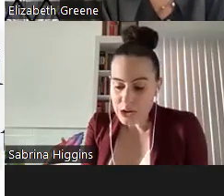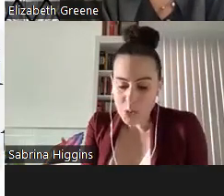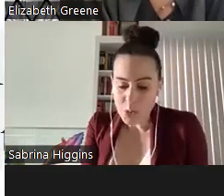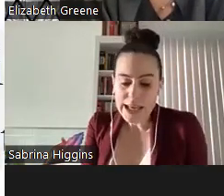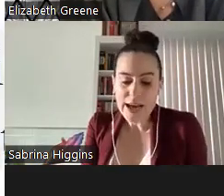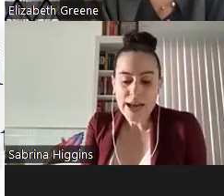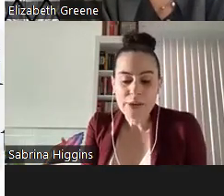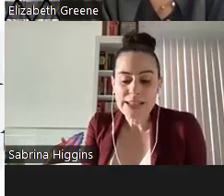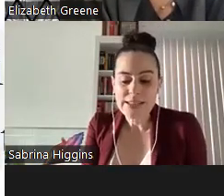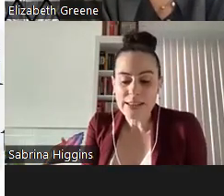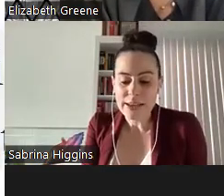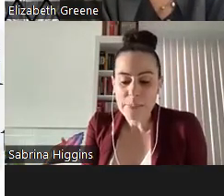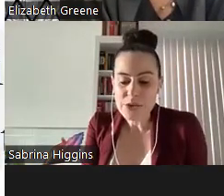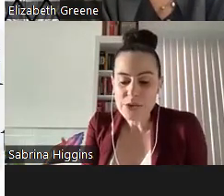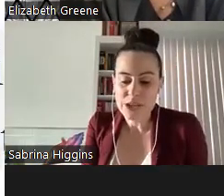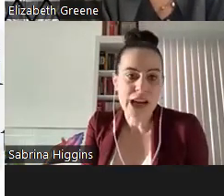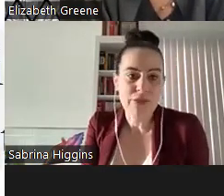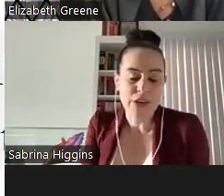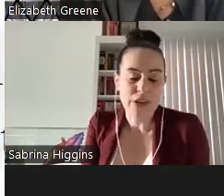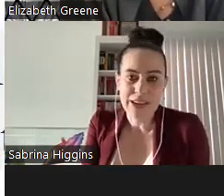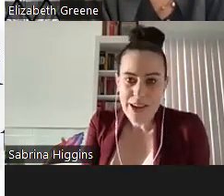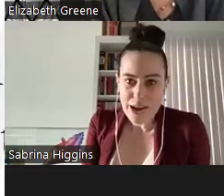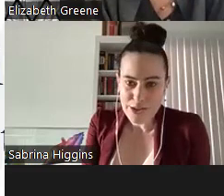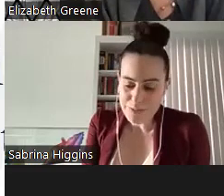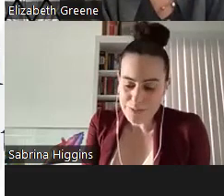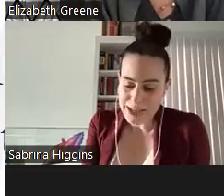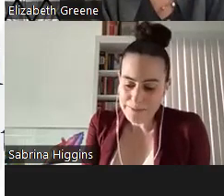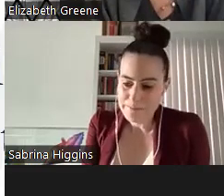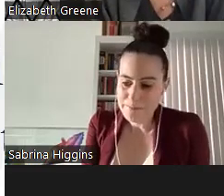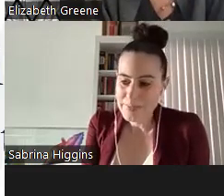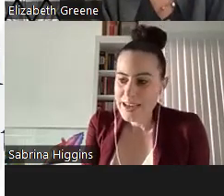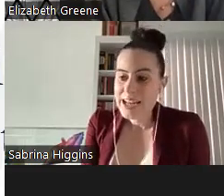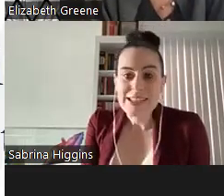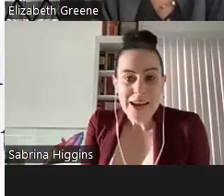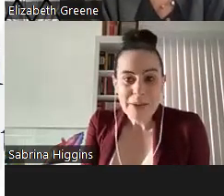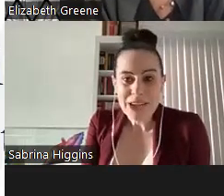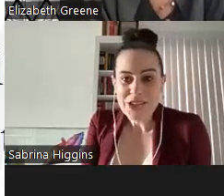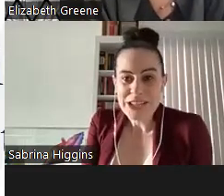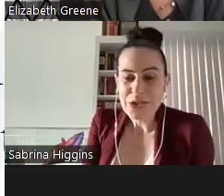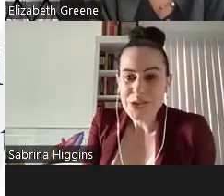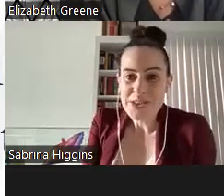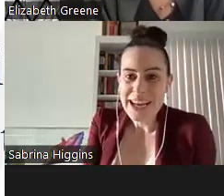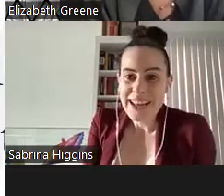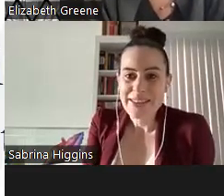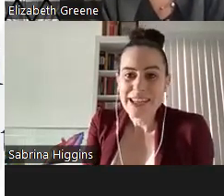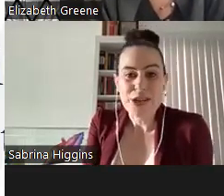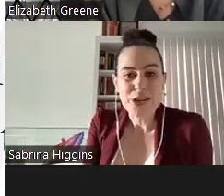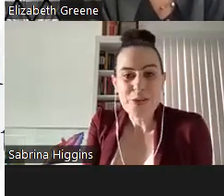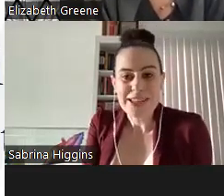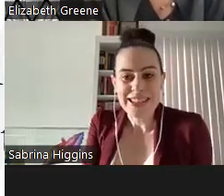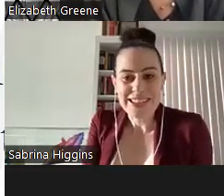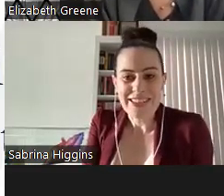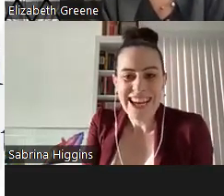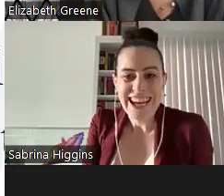how to join the AIA, please see the link posted in the chat function in the Zoom meeting. And it's now my pleasure to introduce the